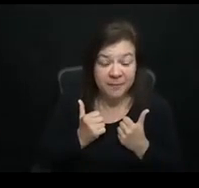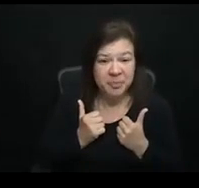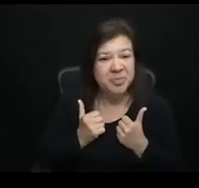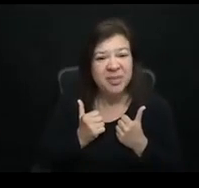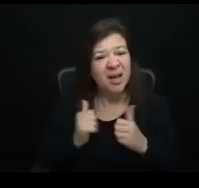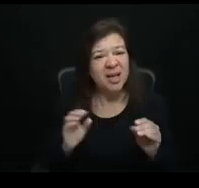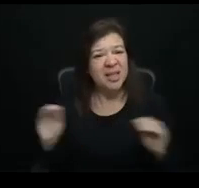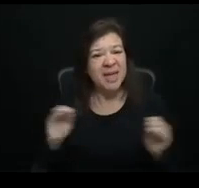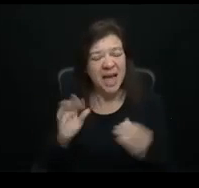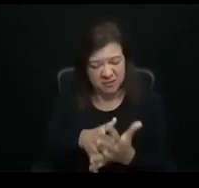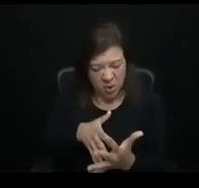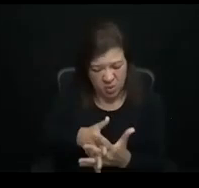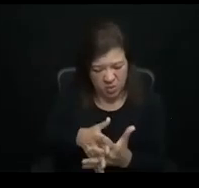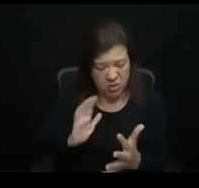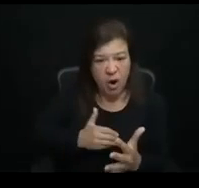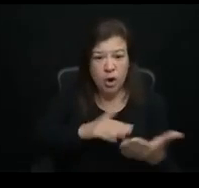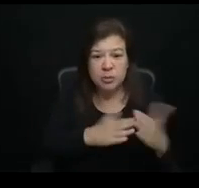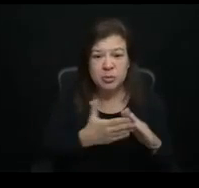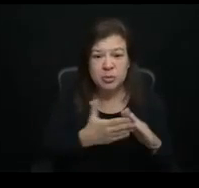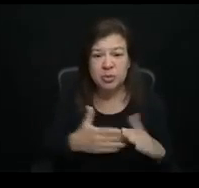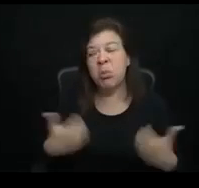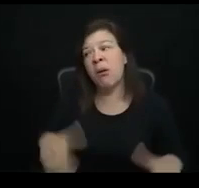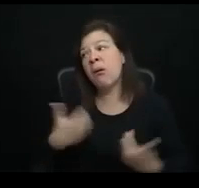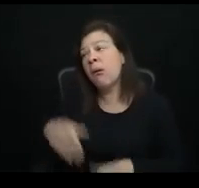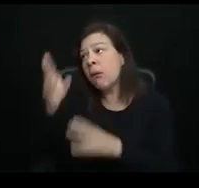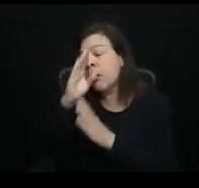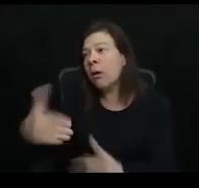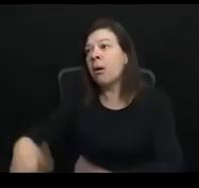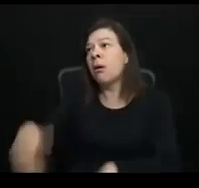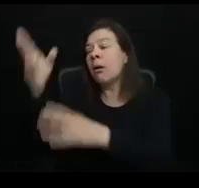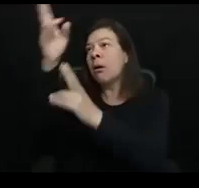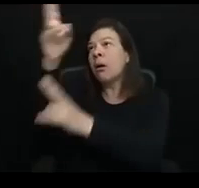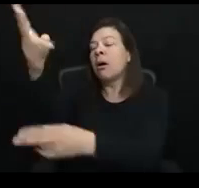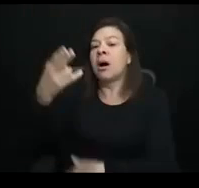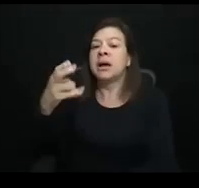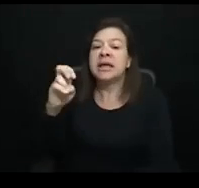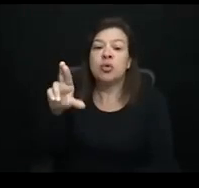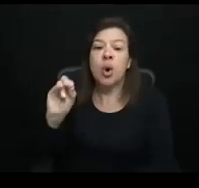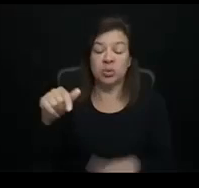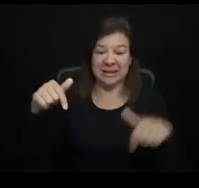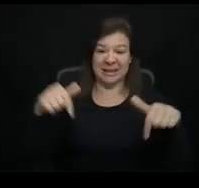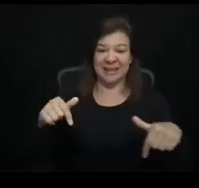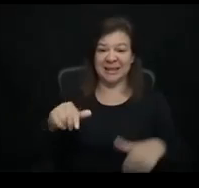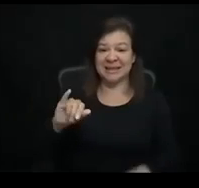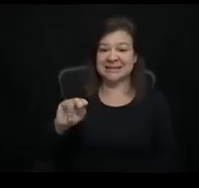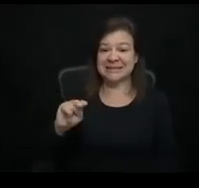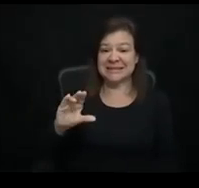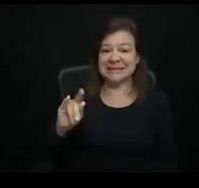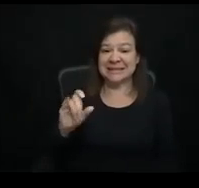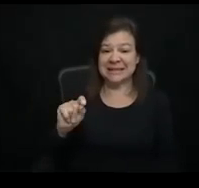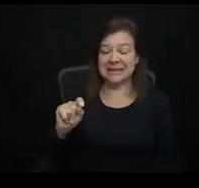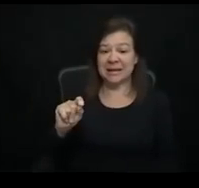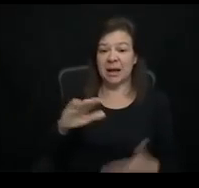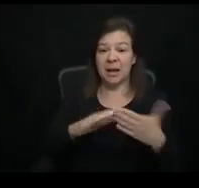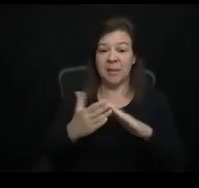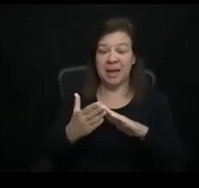in our community, but they really are our heroes, and they help save us. And this incident command team's getting ready to ship out to another fire,